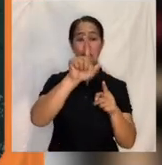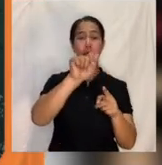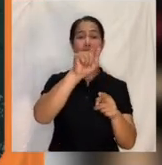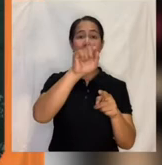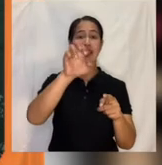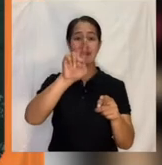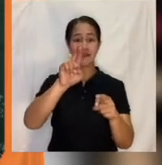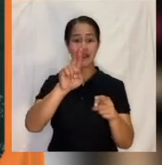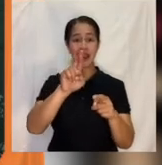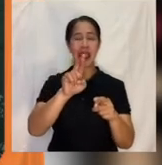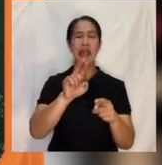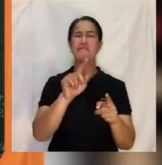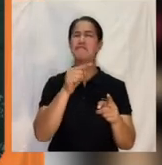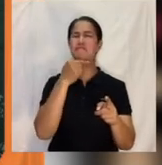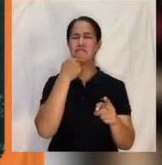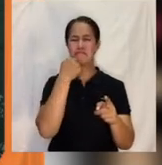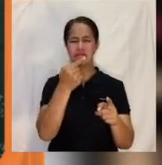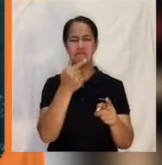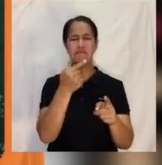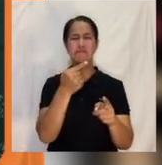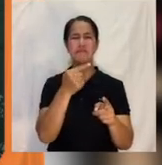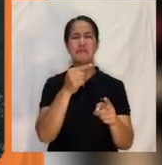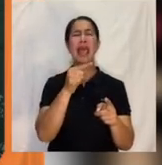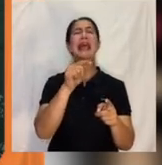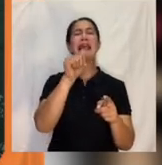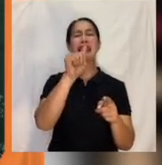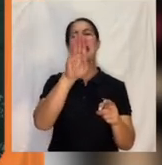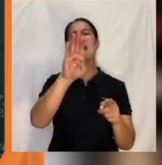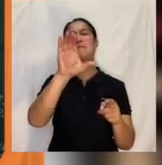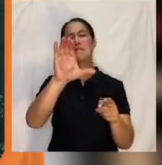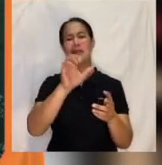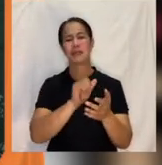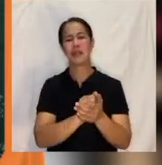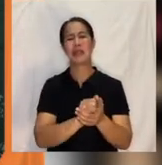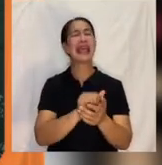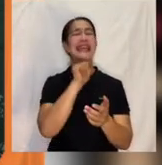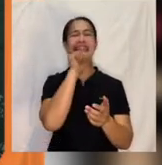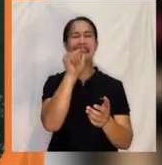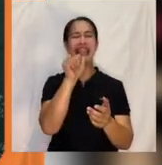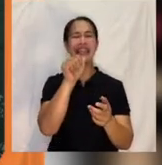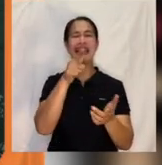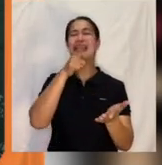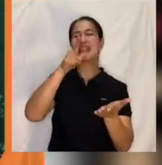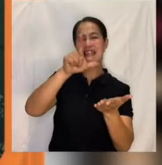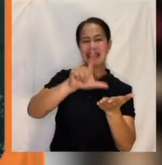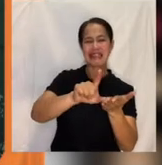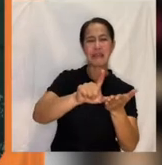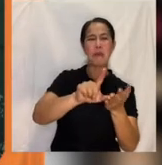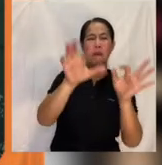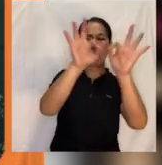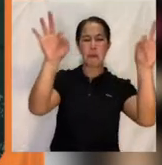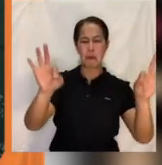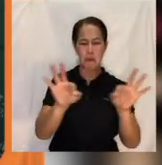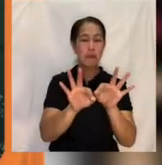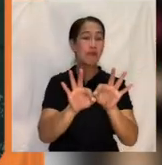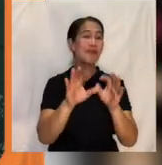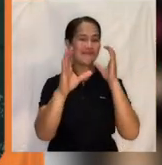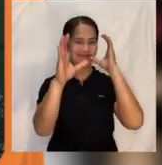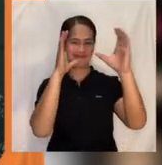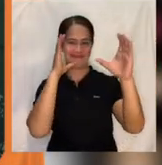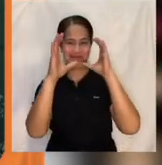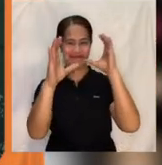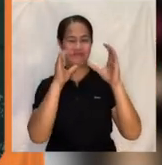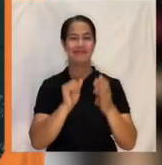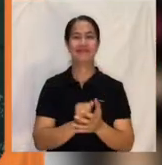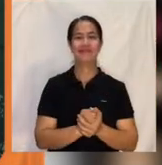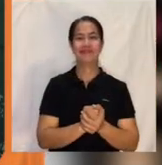letter here talks about the letter in the alphabet and not the letter as a form of